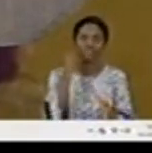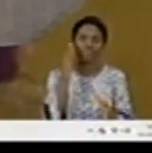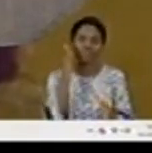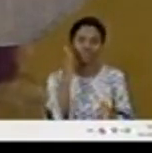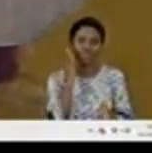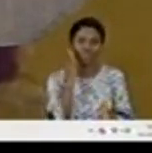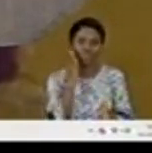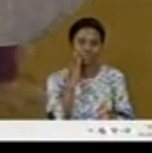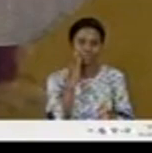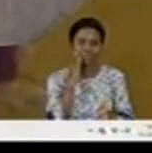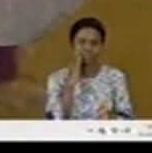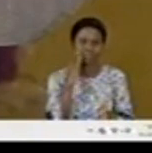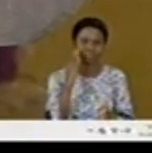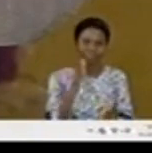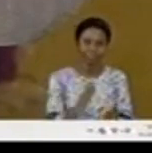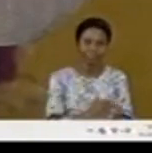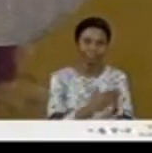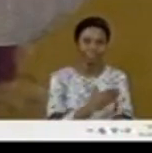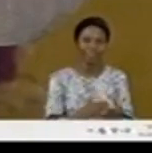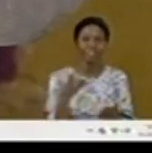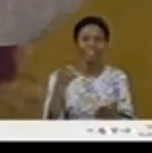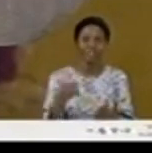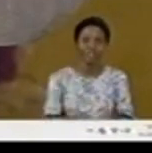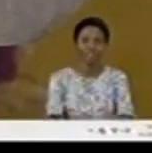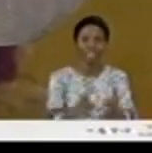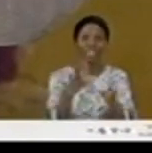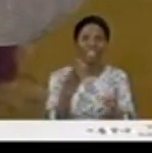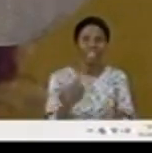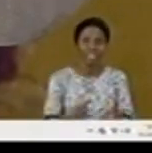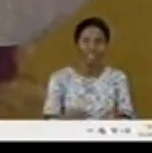leads home, leads